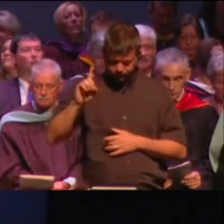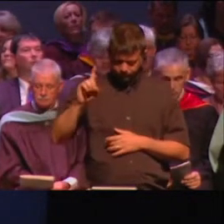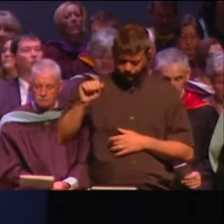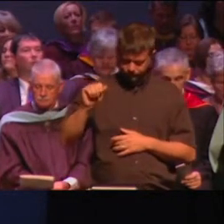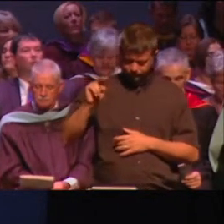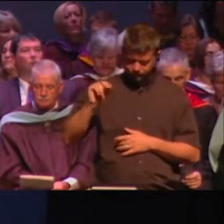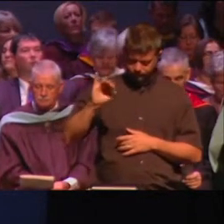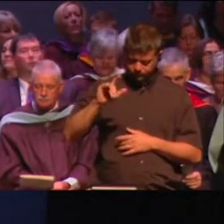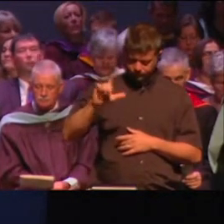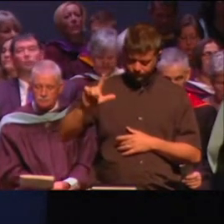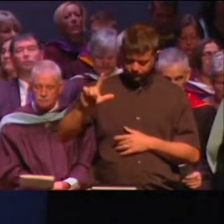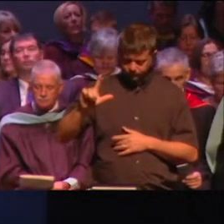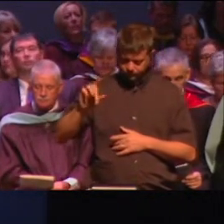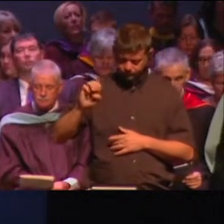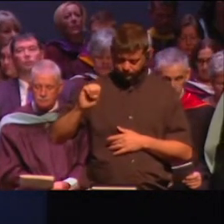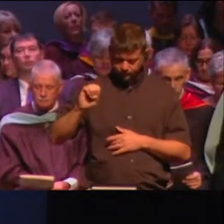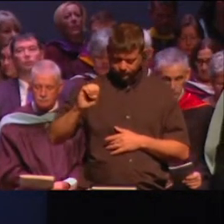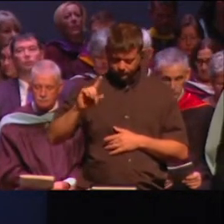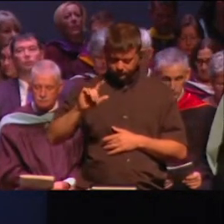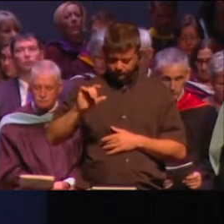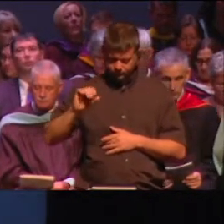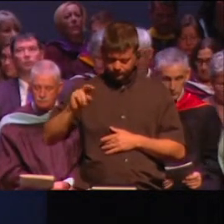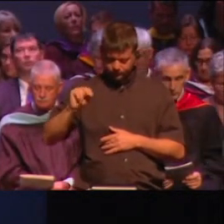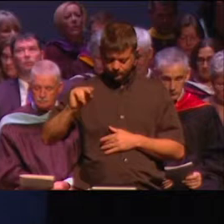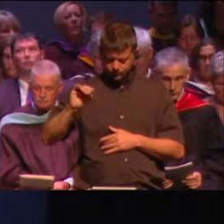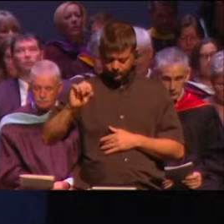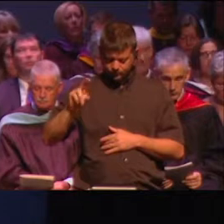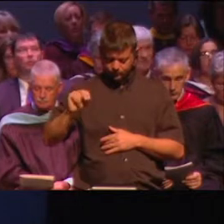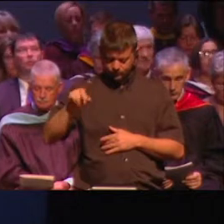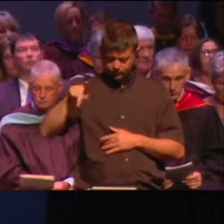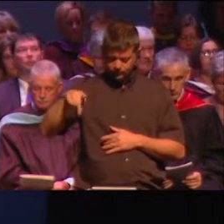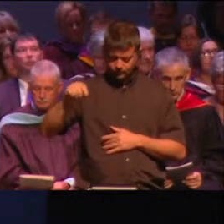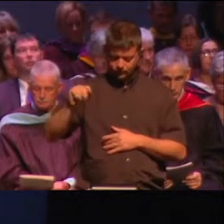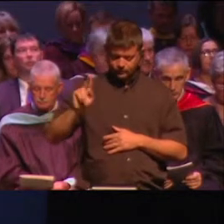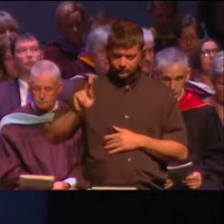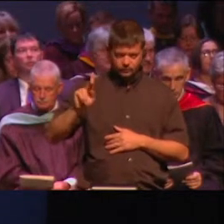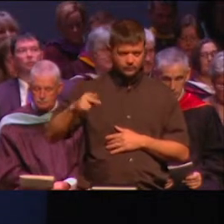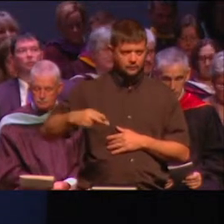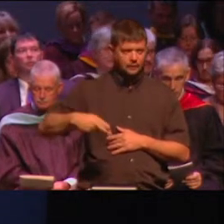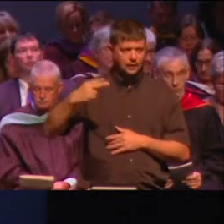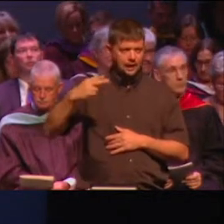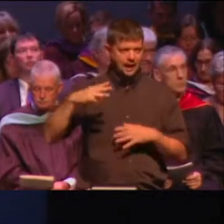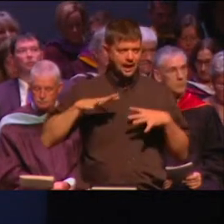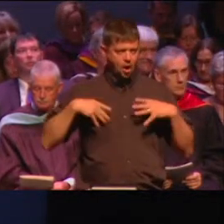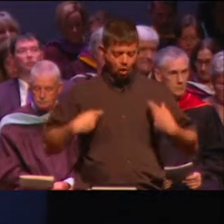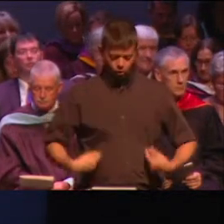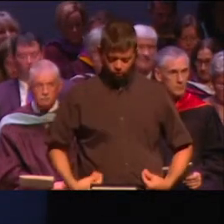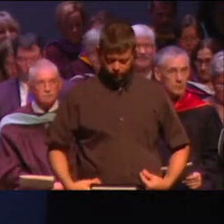Danielle Ellen Chesick Norman, Phi Theta Kappa, High Honors.